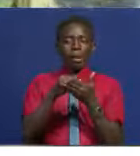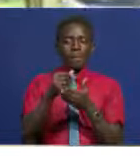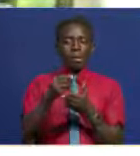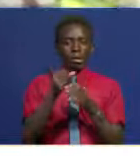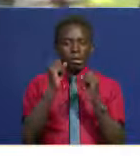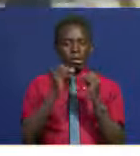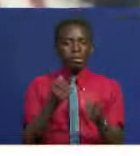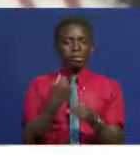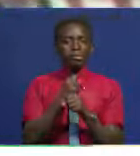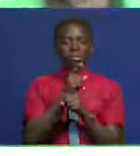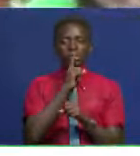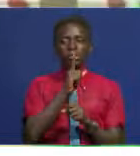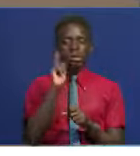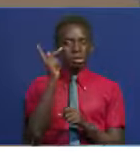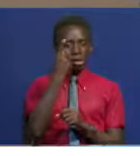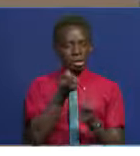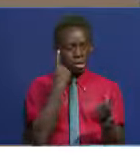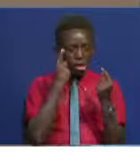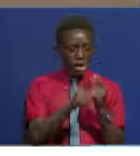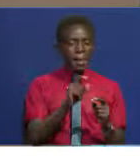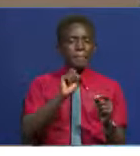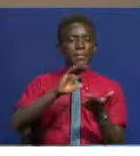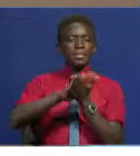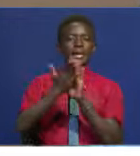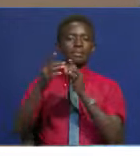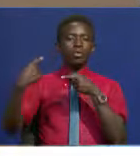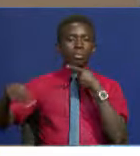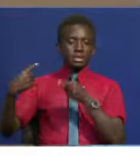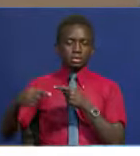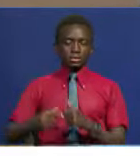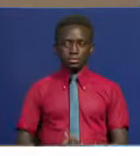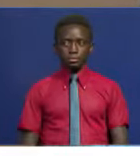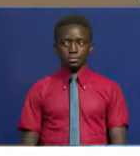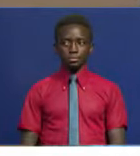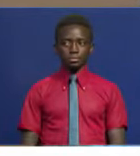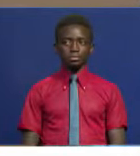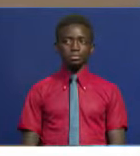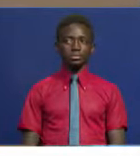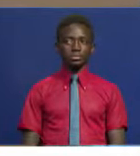Kenyan tea competitive. Benson Ryoba reporting for Lunchtime News.